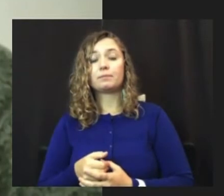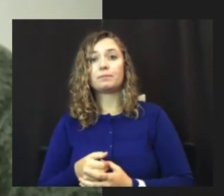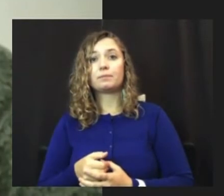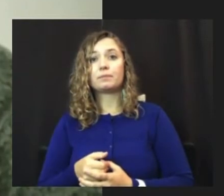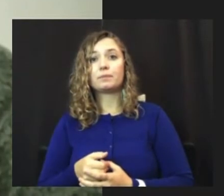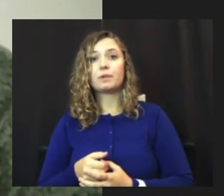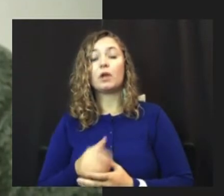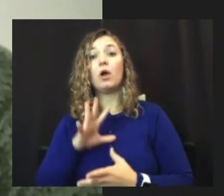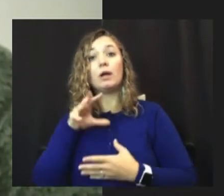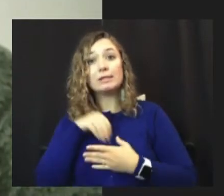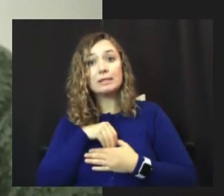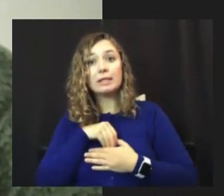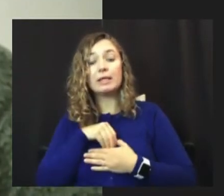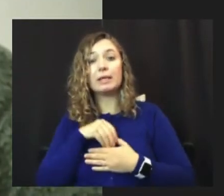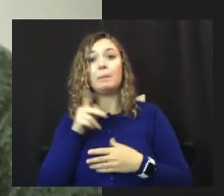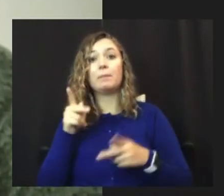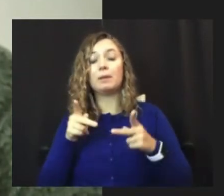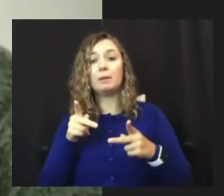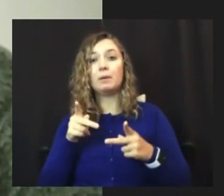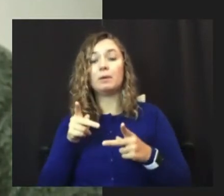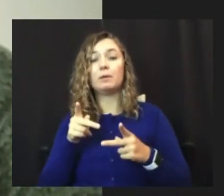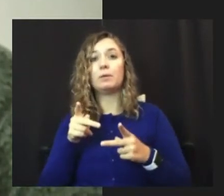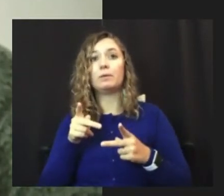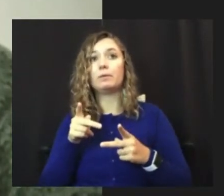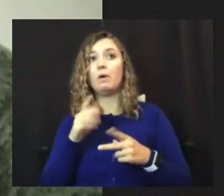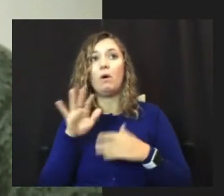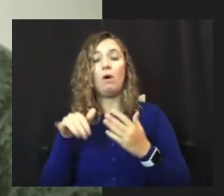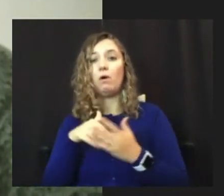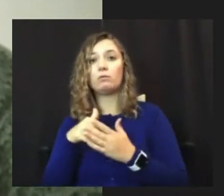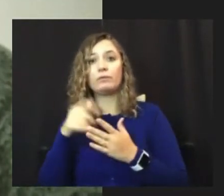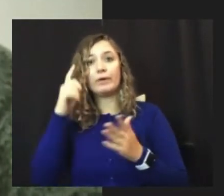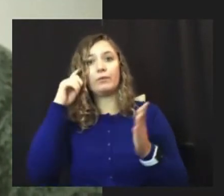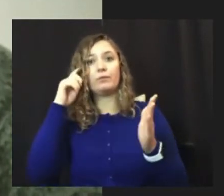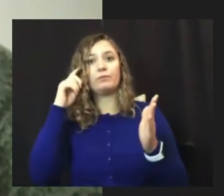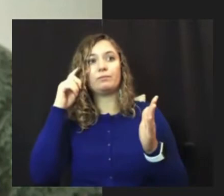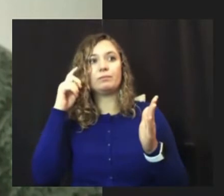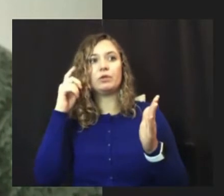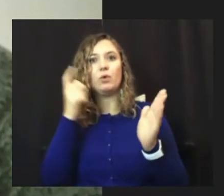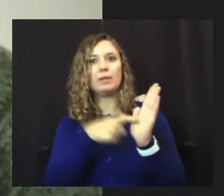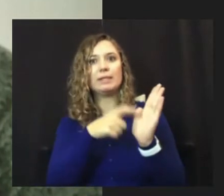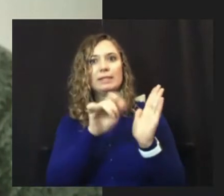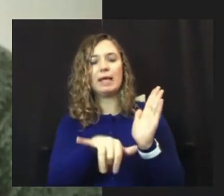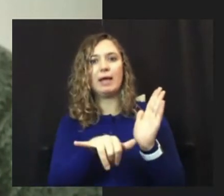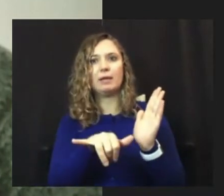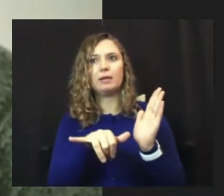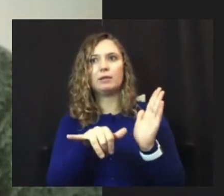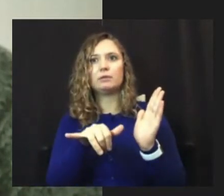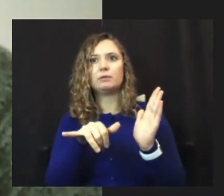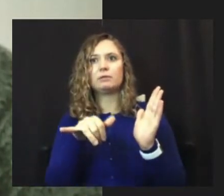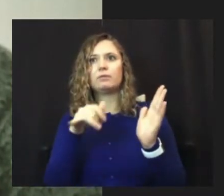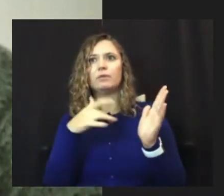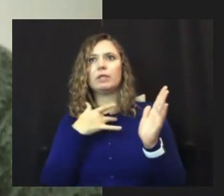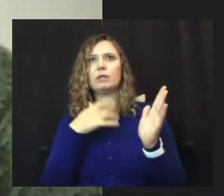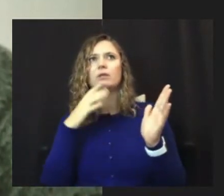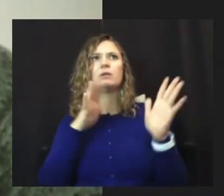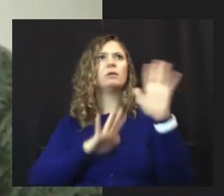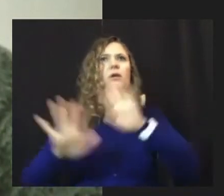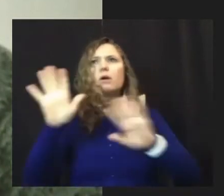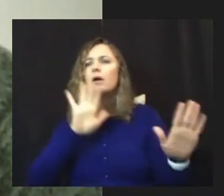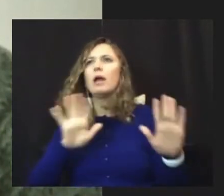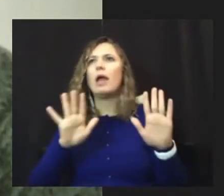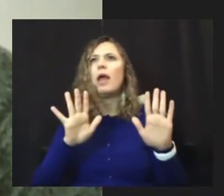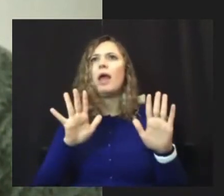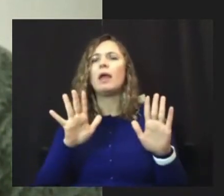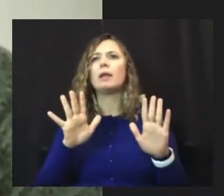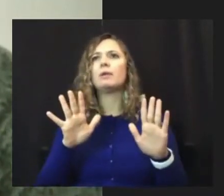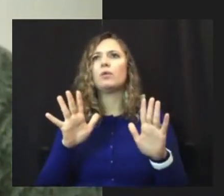autistic people all would immediately recognize that being disoriented and repeating something someone says as echolalia.